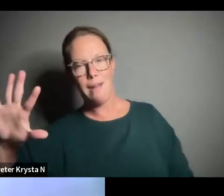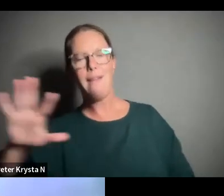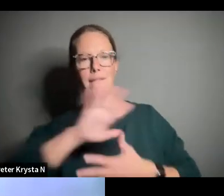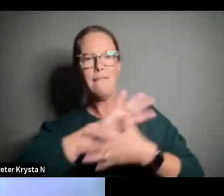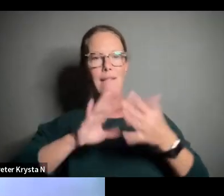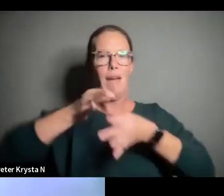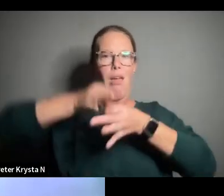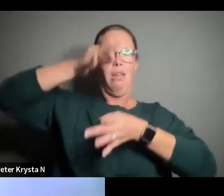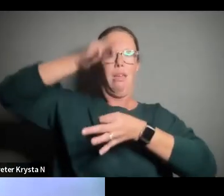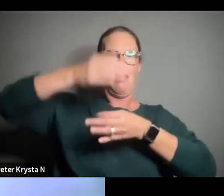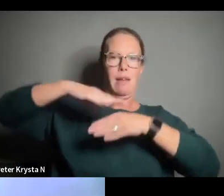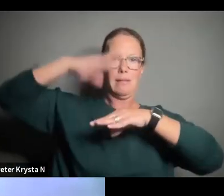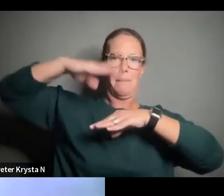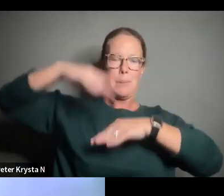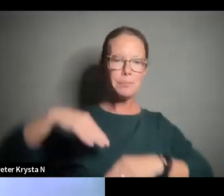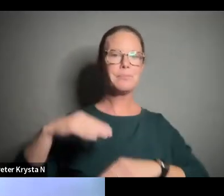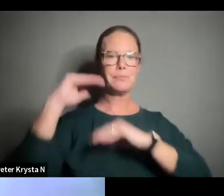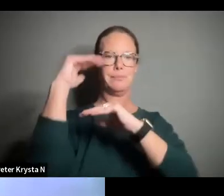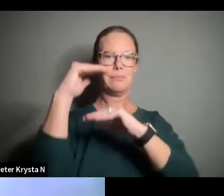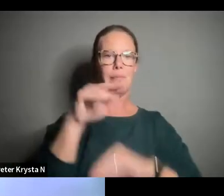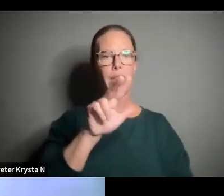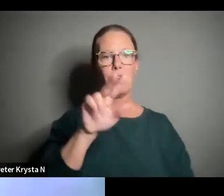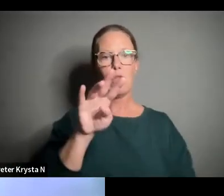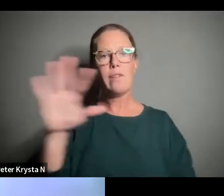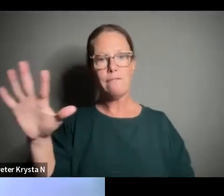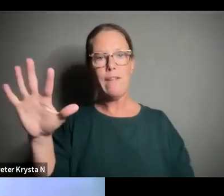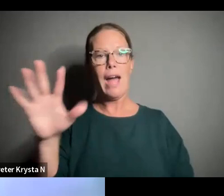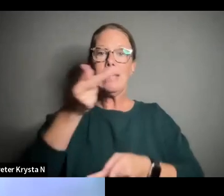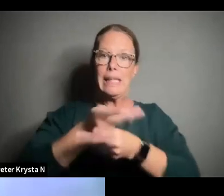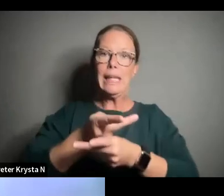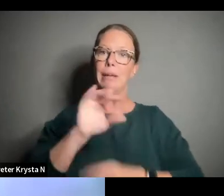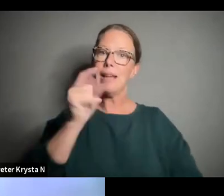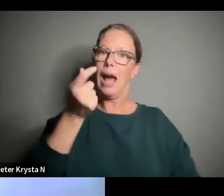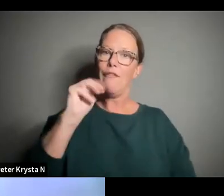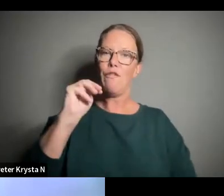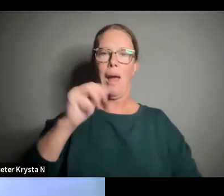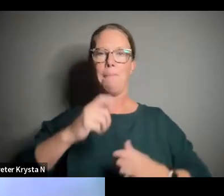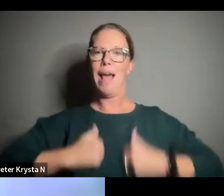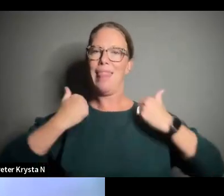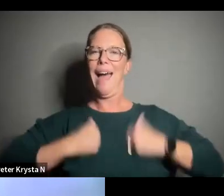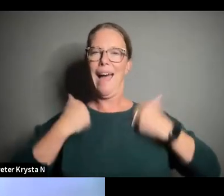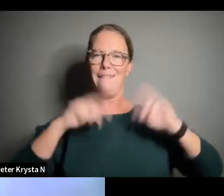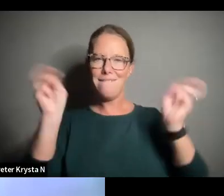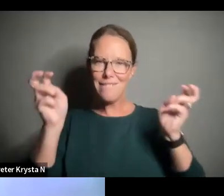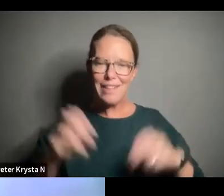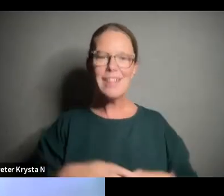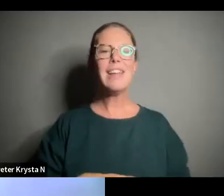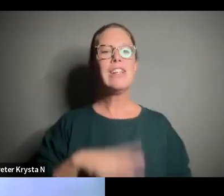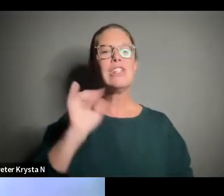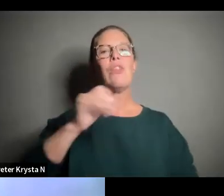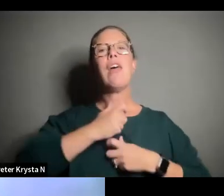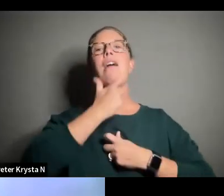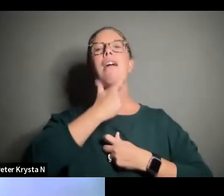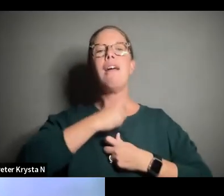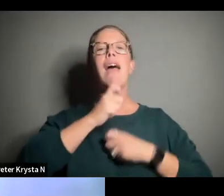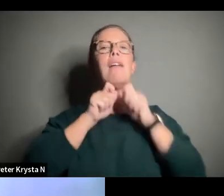our mnemonic that we teach medical students is 3, 4, and 5, keep the diaphragm alive. And so that area of your spinal cord has branches to your